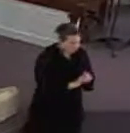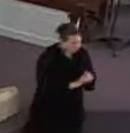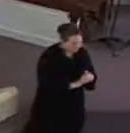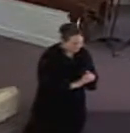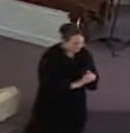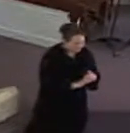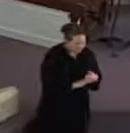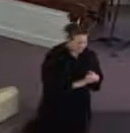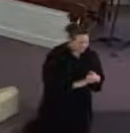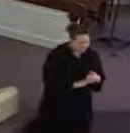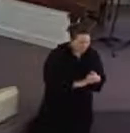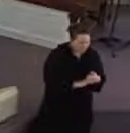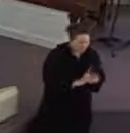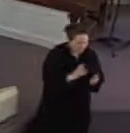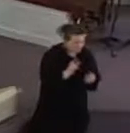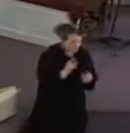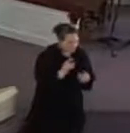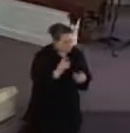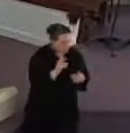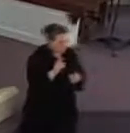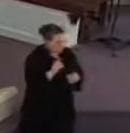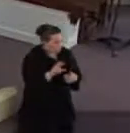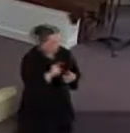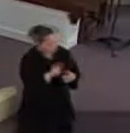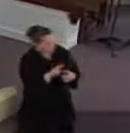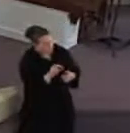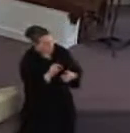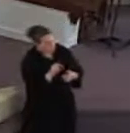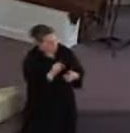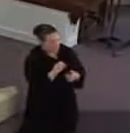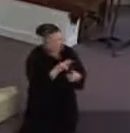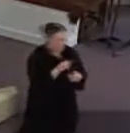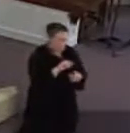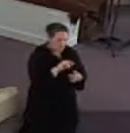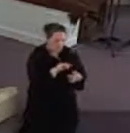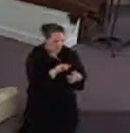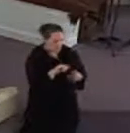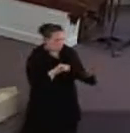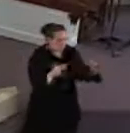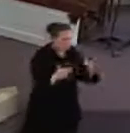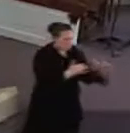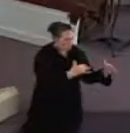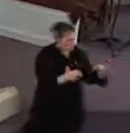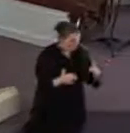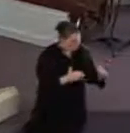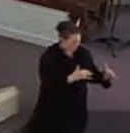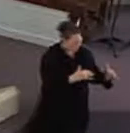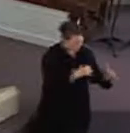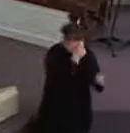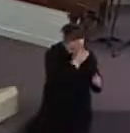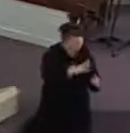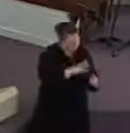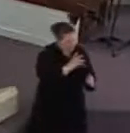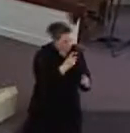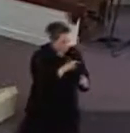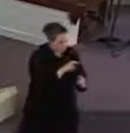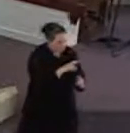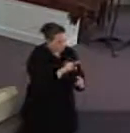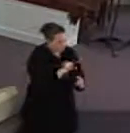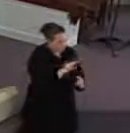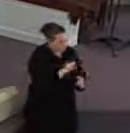In the Revolutionary War, there was a Baptist preacher named Peter Miller. He had a personal acquaintance with